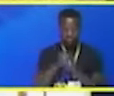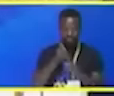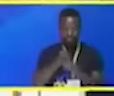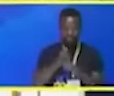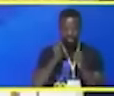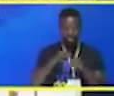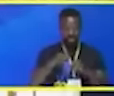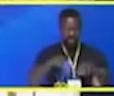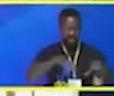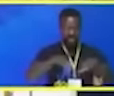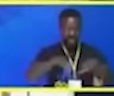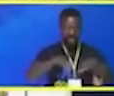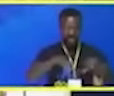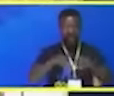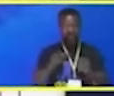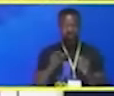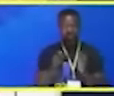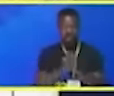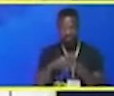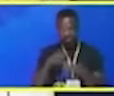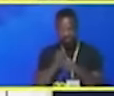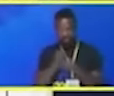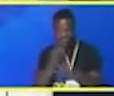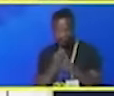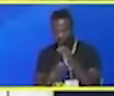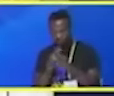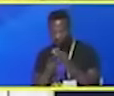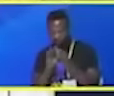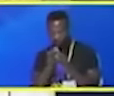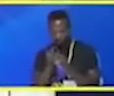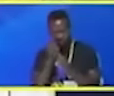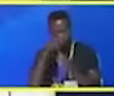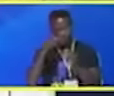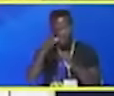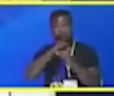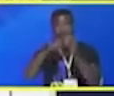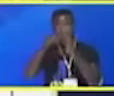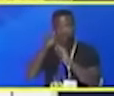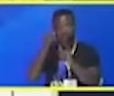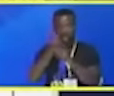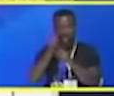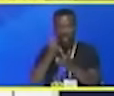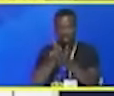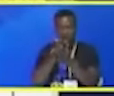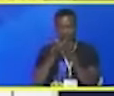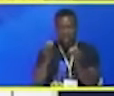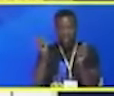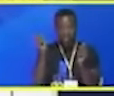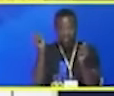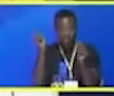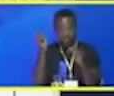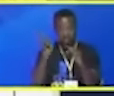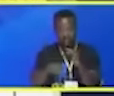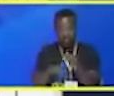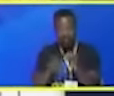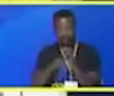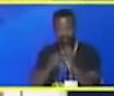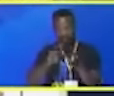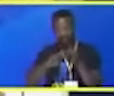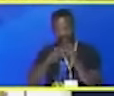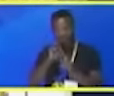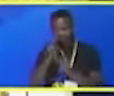the haziness, the vagueness in their understanding of God. Are we still together? And then number two, he says they